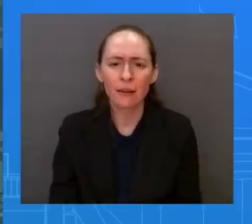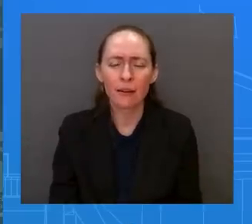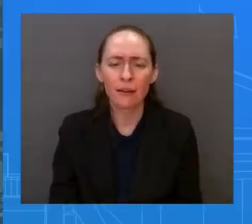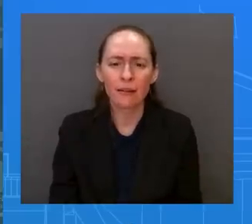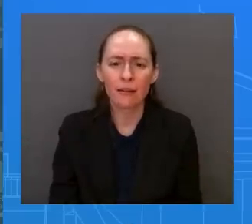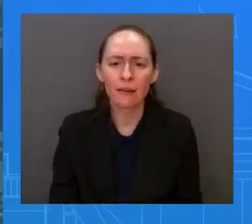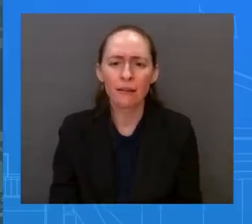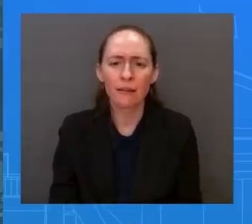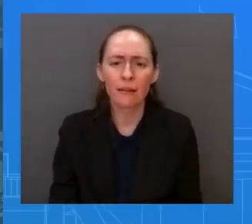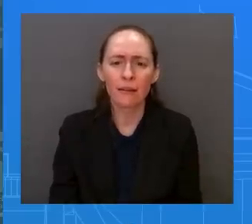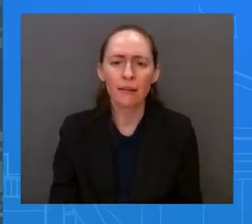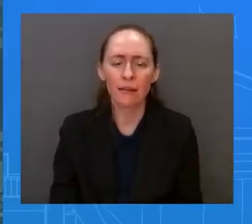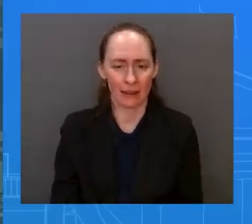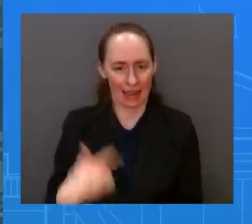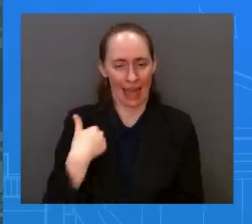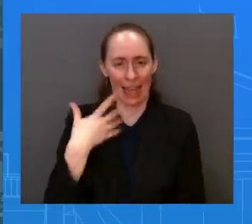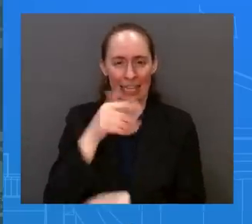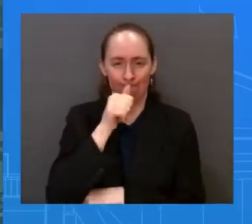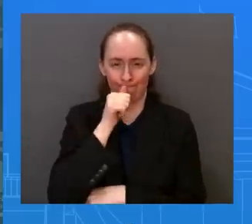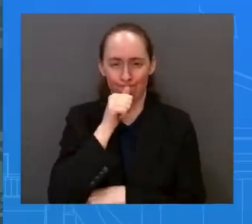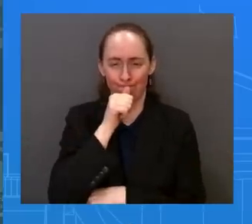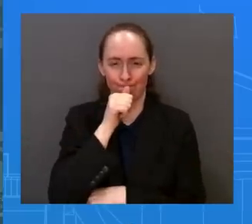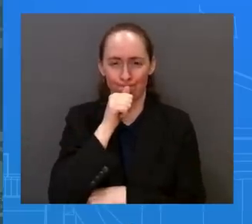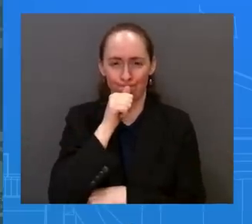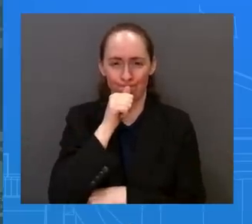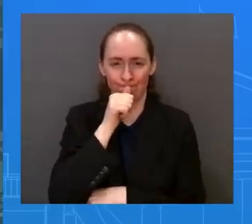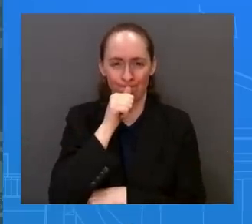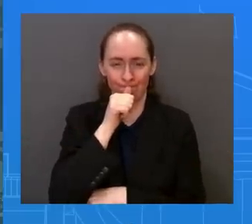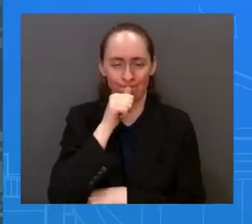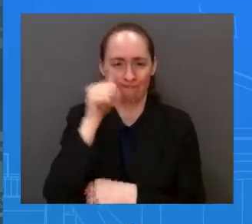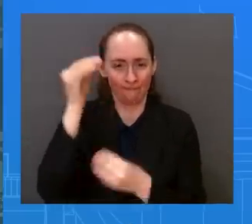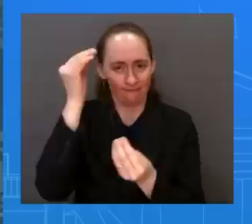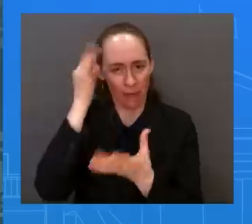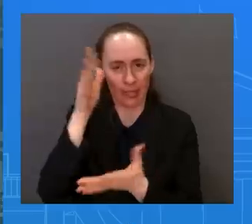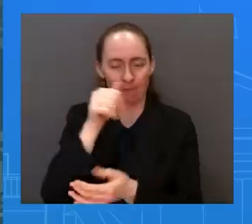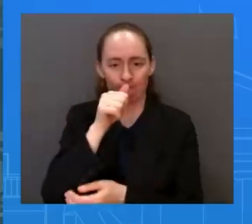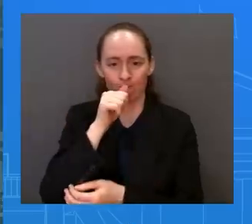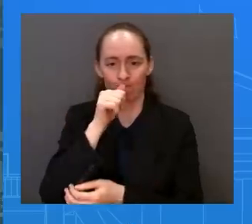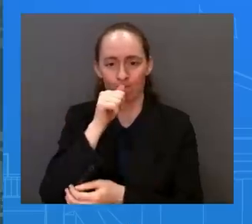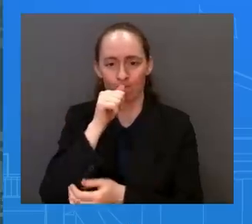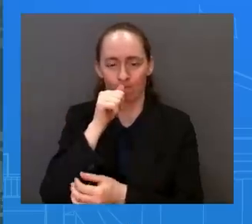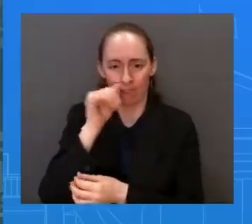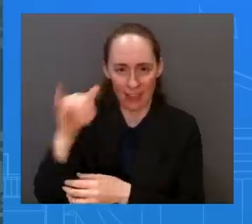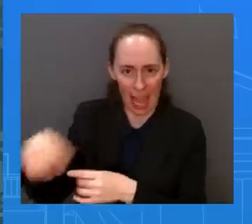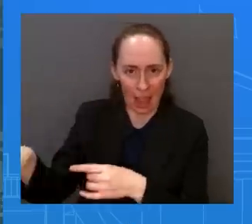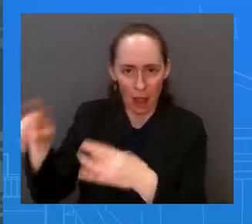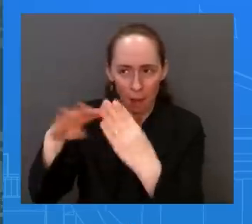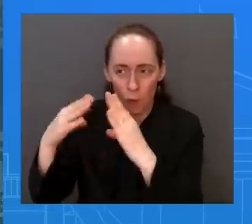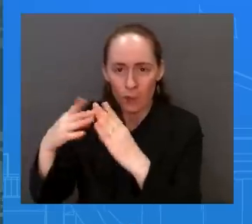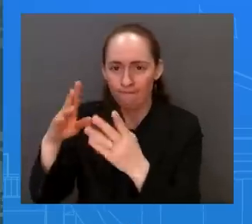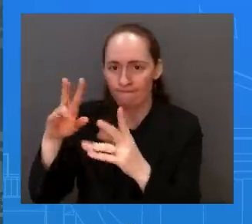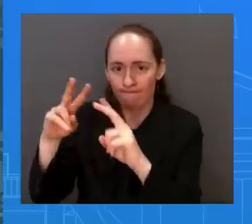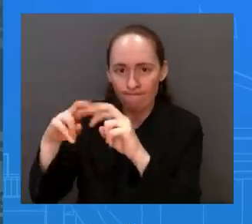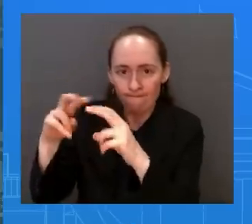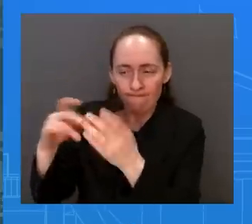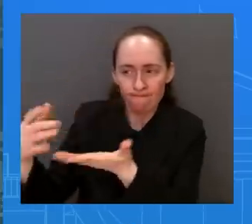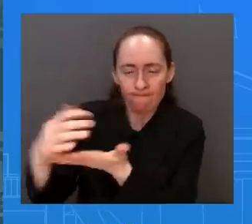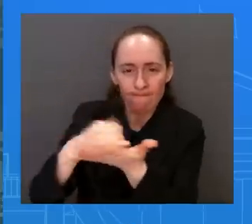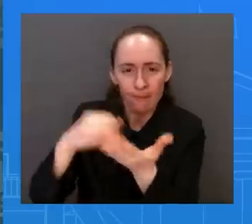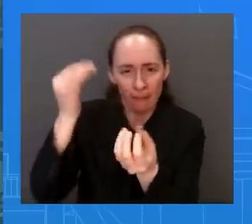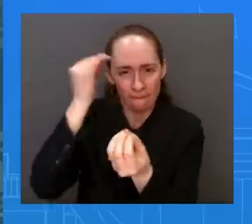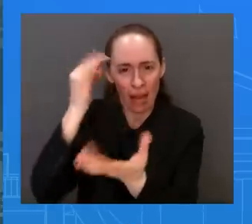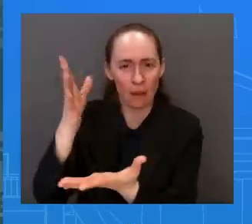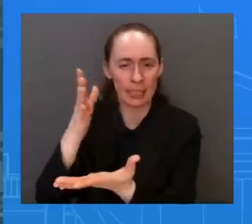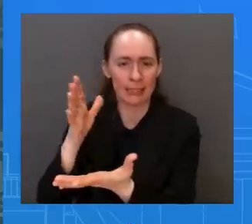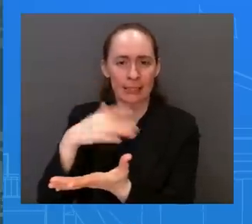intelligence community information from here. That's not something that we do from certainly from the briefing room. What I can say is that we learned of this, the